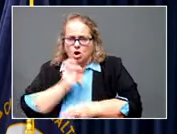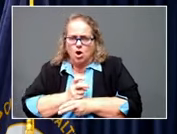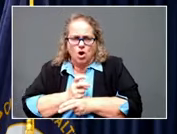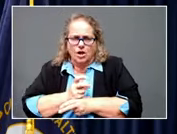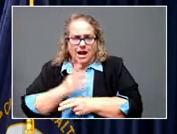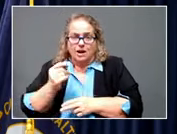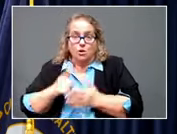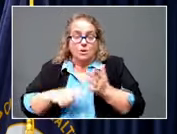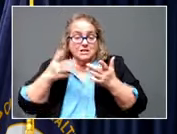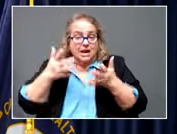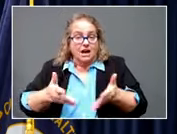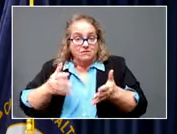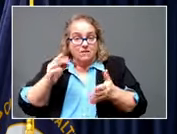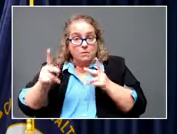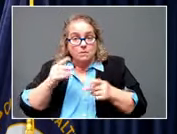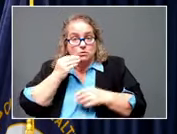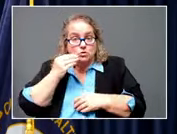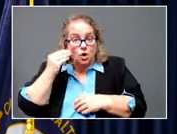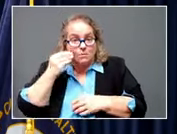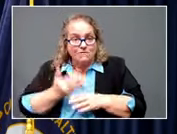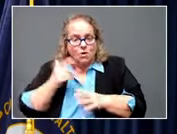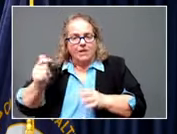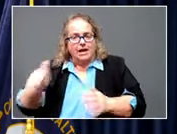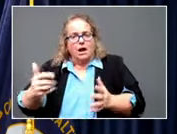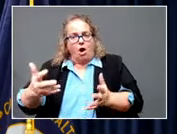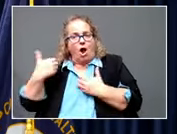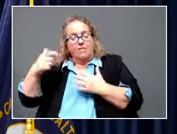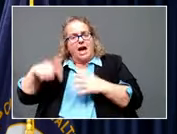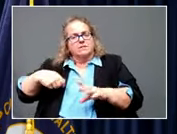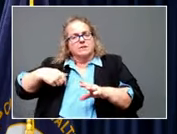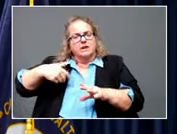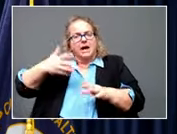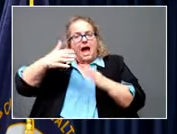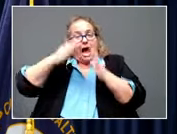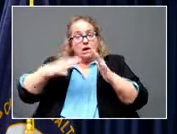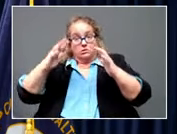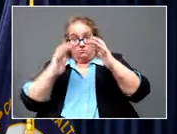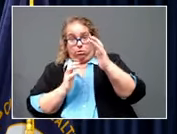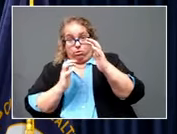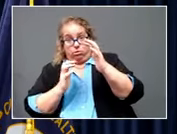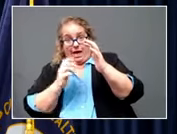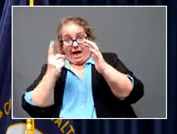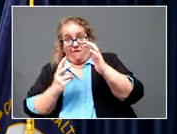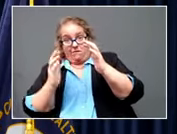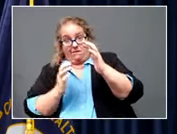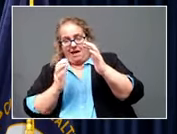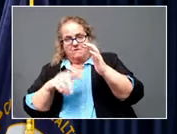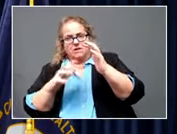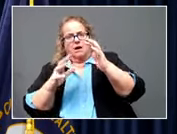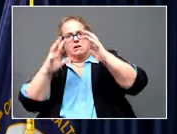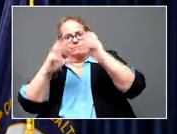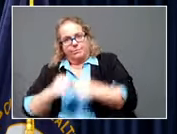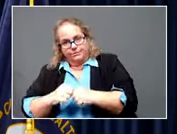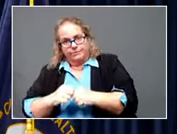it's before they can haul it out, they got to knock it down. If that's not awful on people who have already been traumatized.